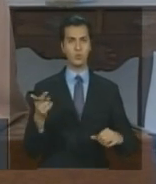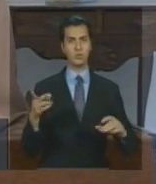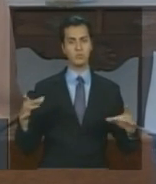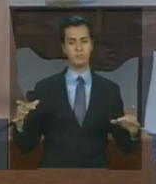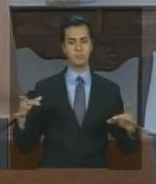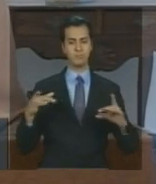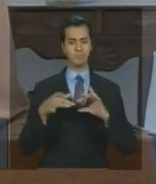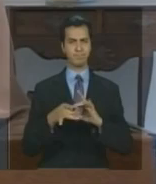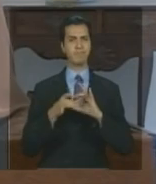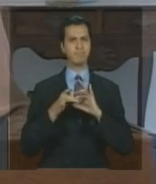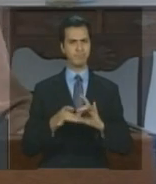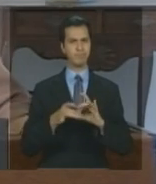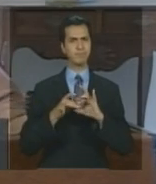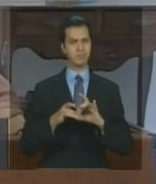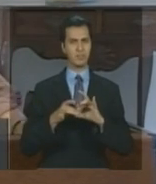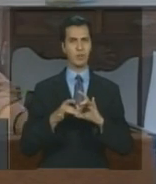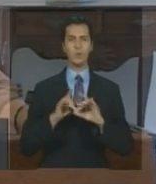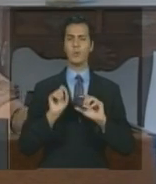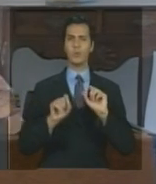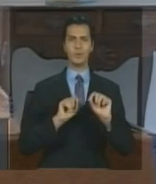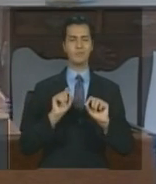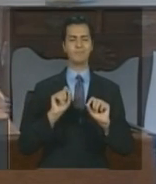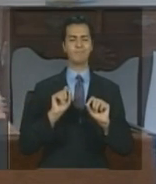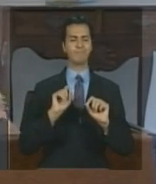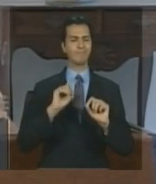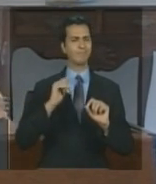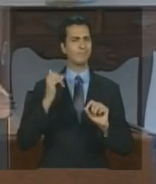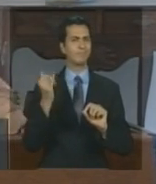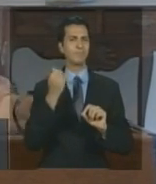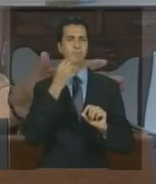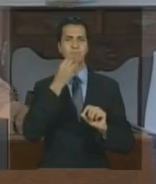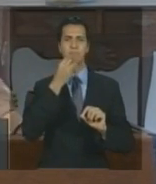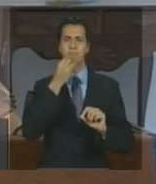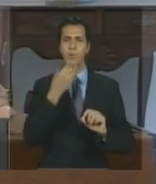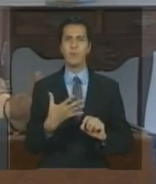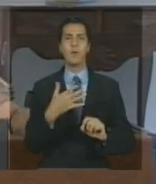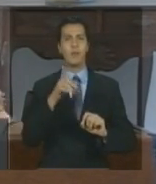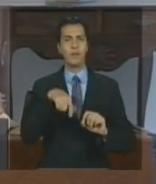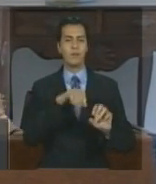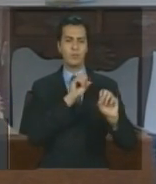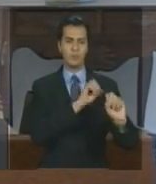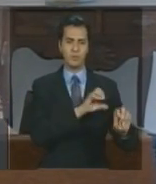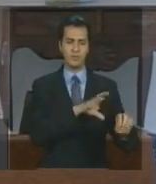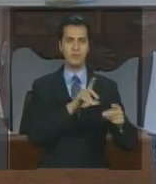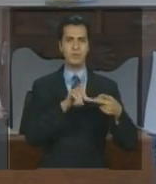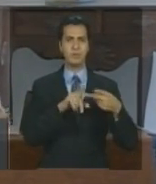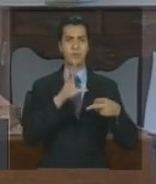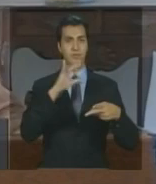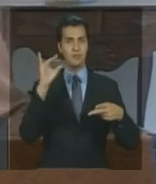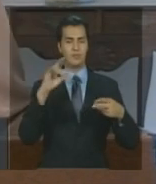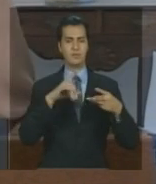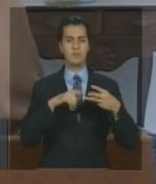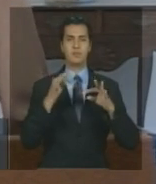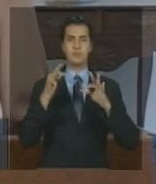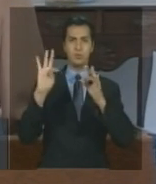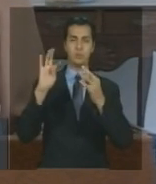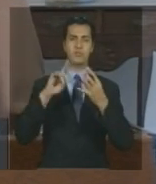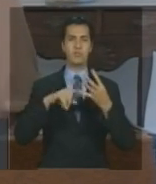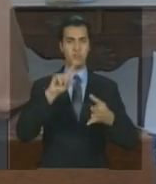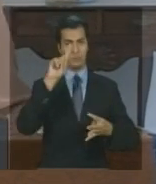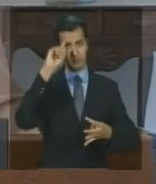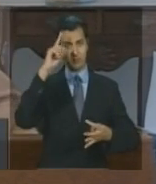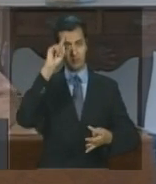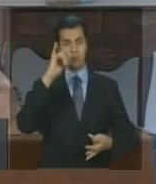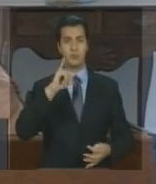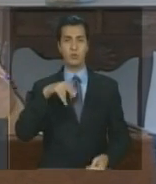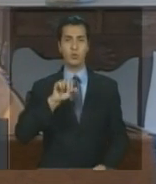essas relações que estabelecem no campo da educação de qualidade, da ciência, da tecnologia e da inovação. Nothing